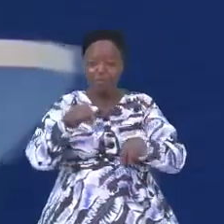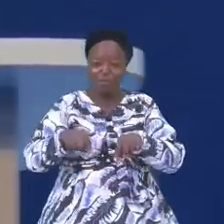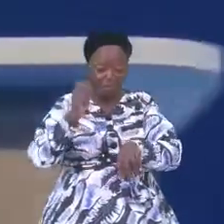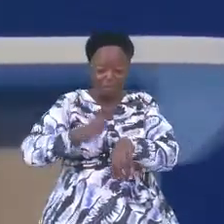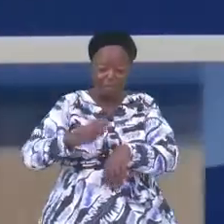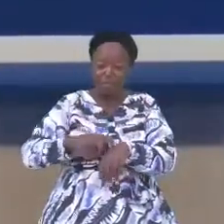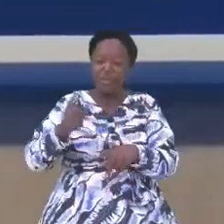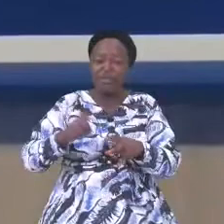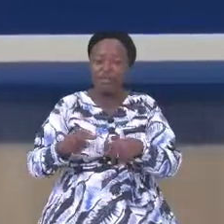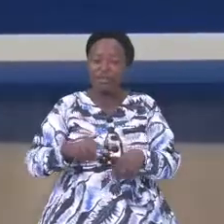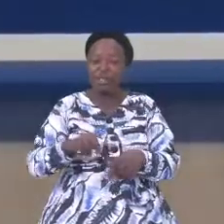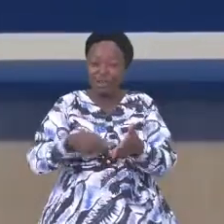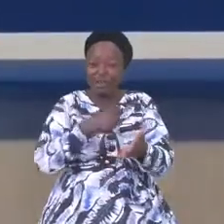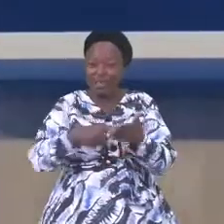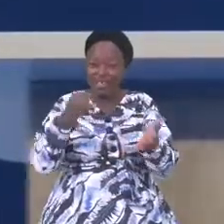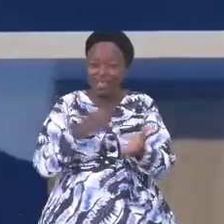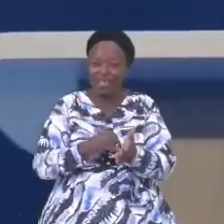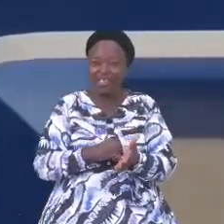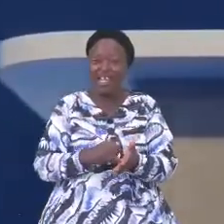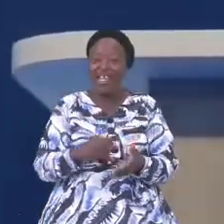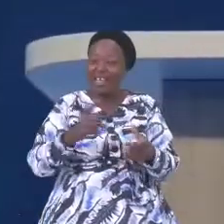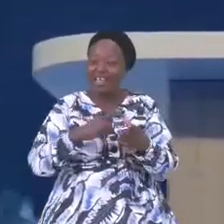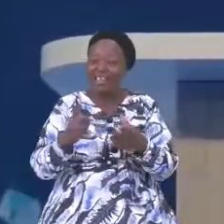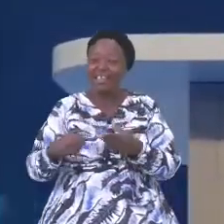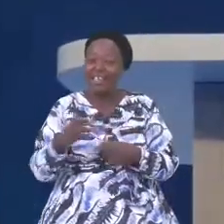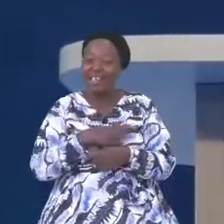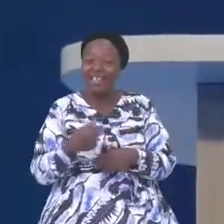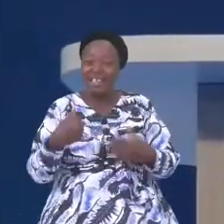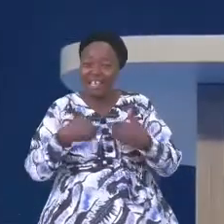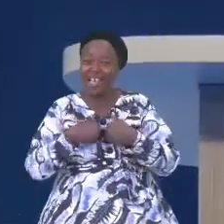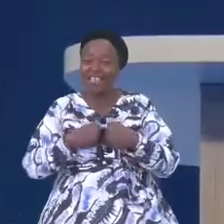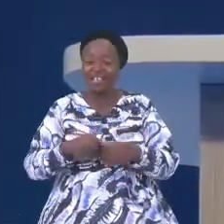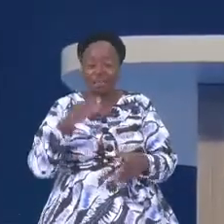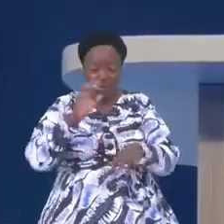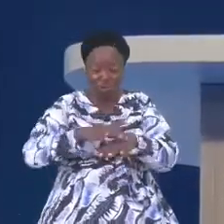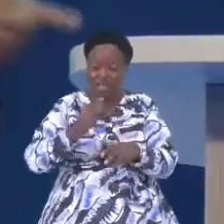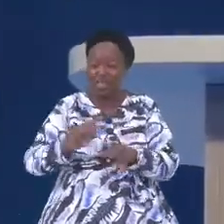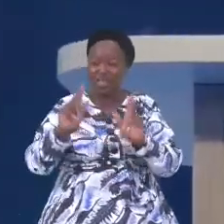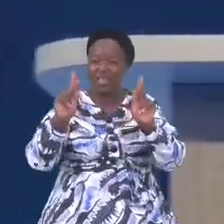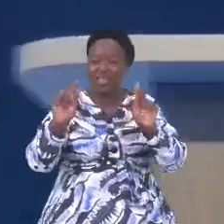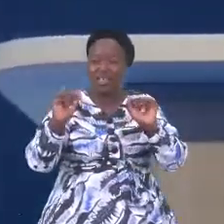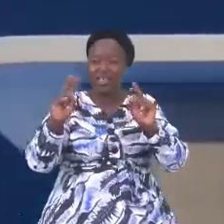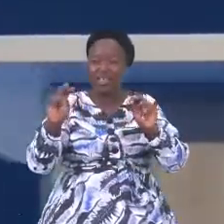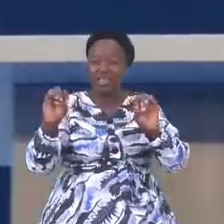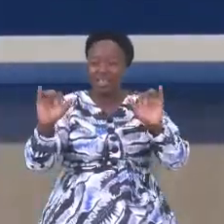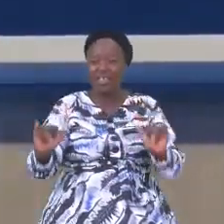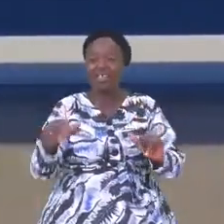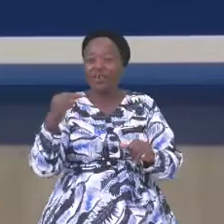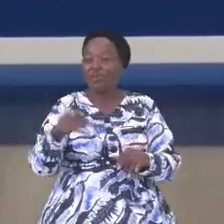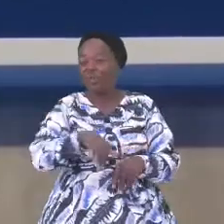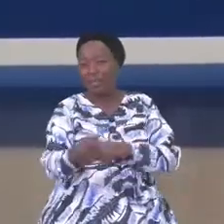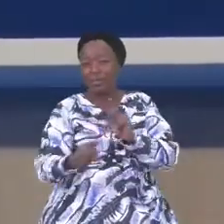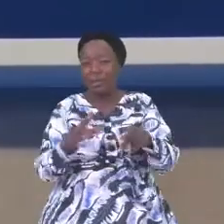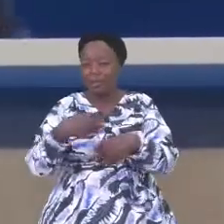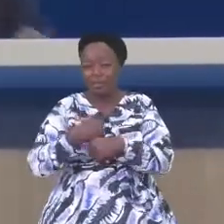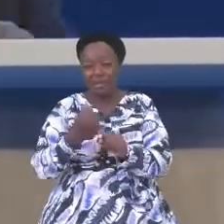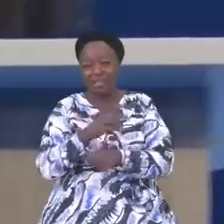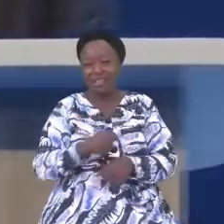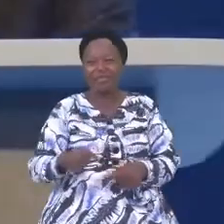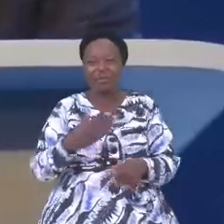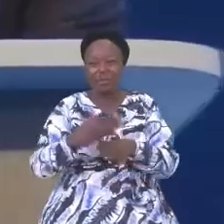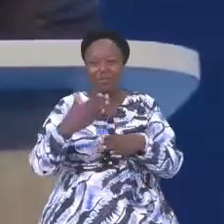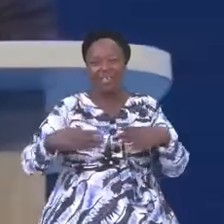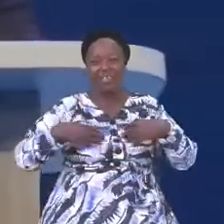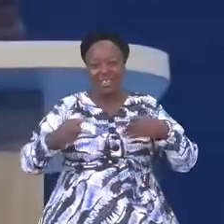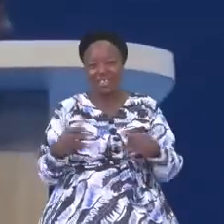the kidneys and the livers of many people, and they have been totally healed. Let me just tell you two now